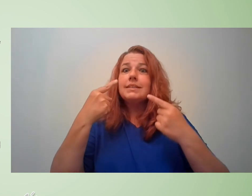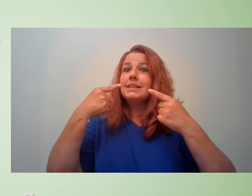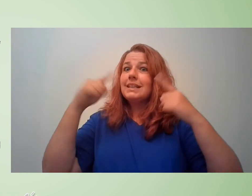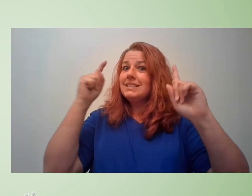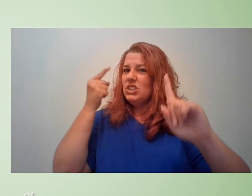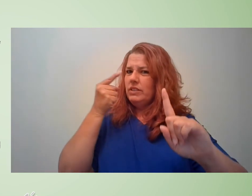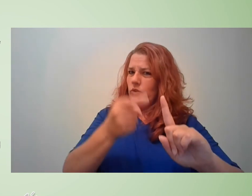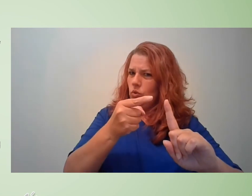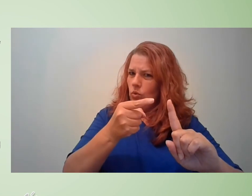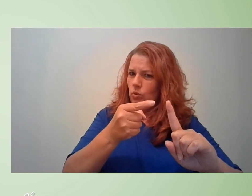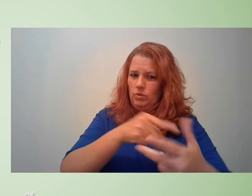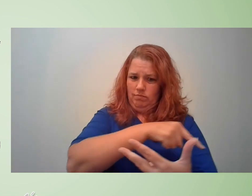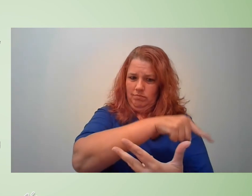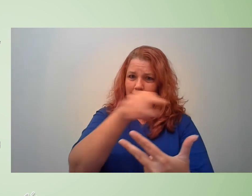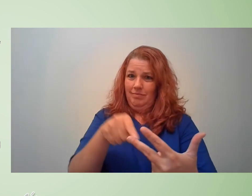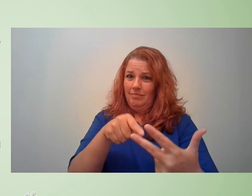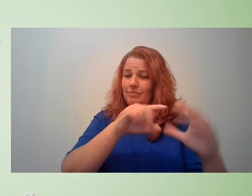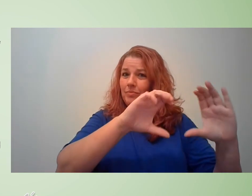surveys.